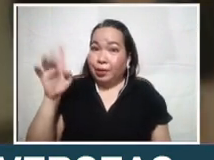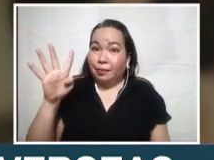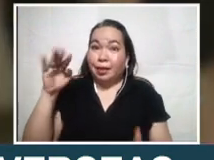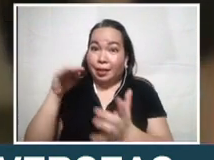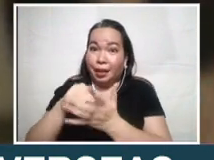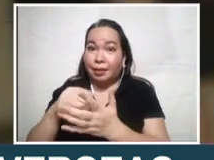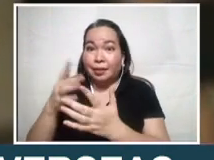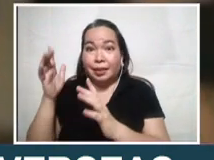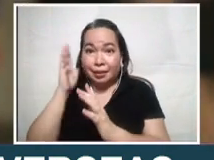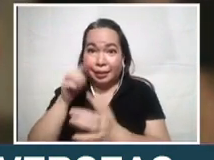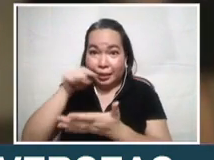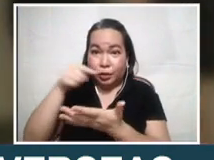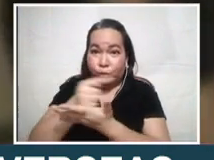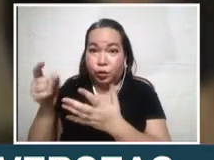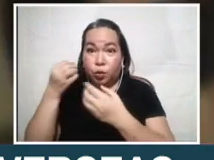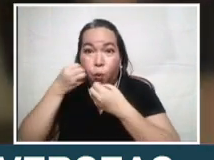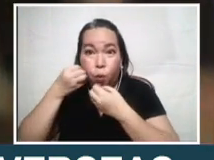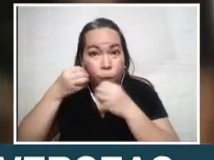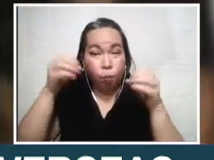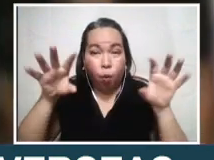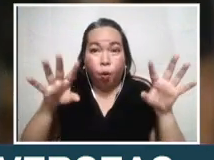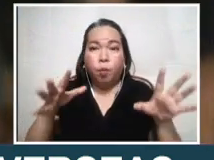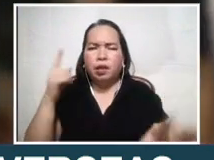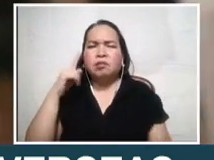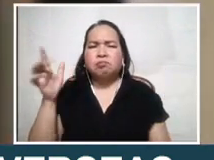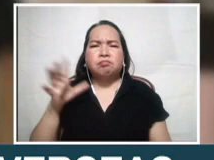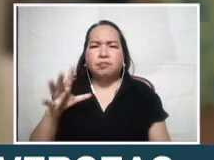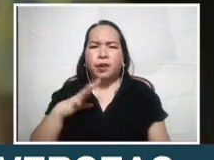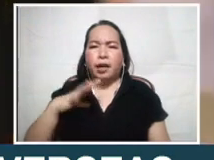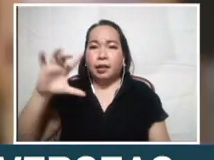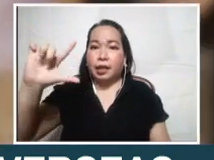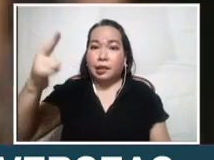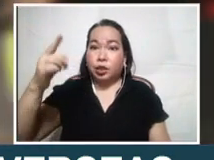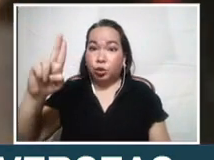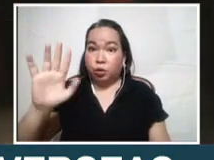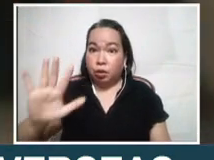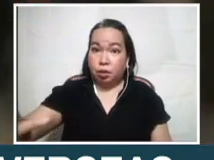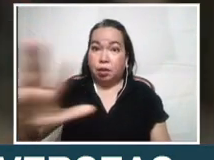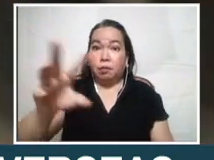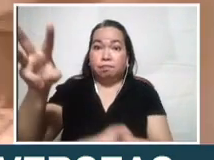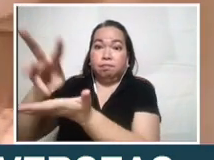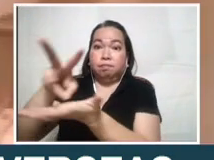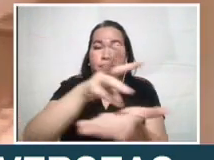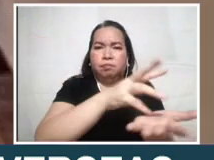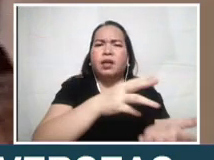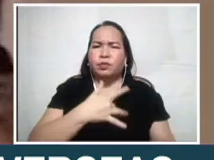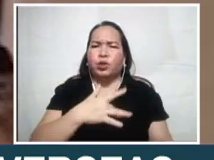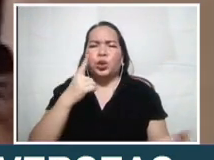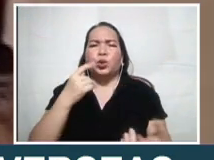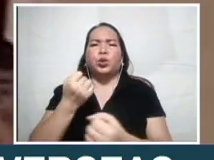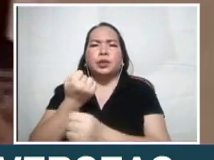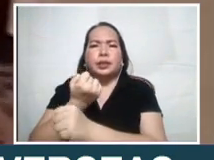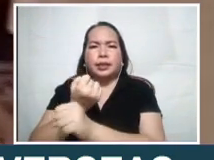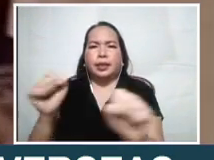problem with our local government units because all these 24,000 are established and cleared to be negative